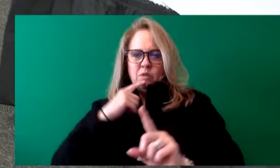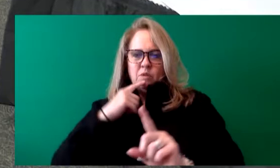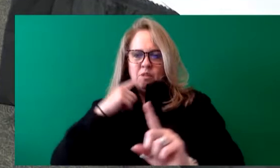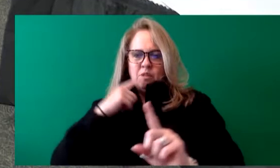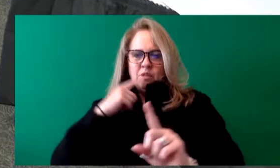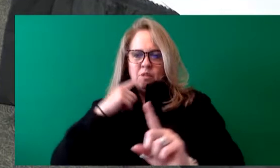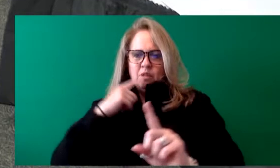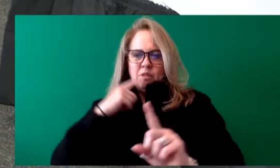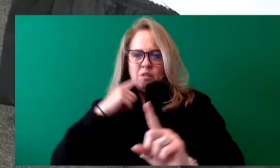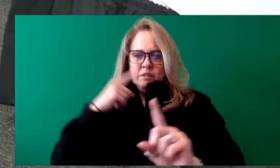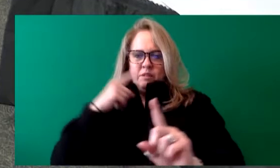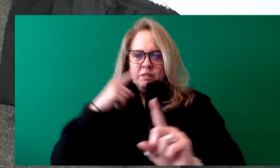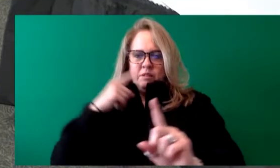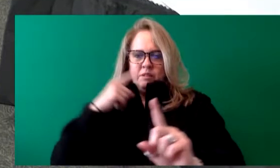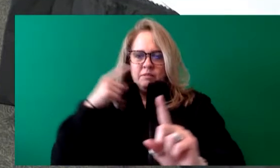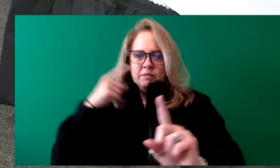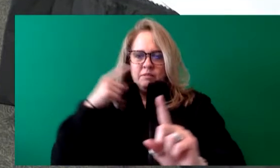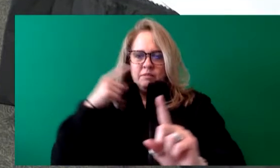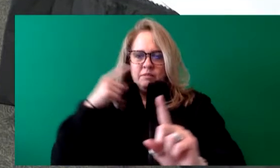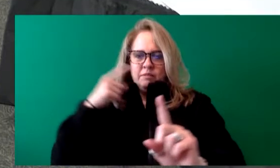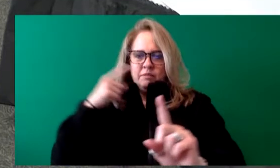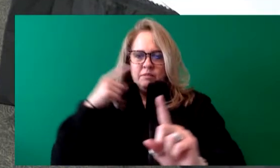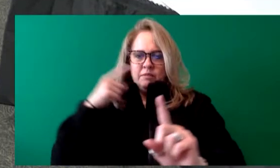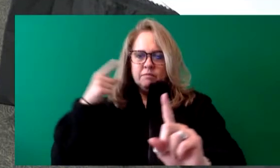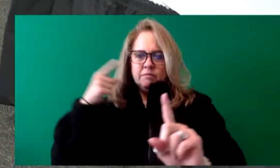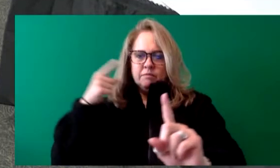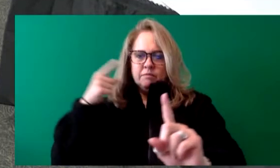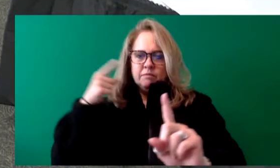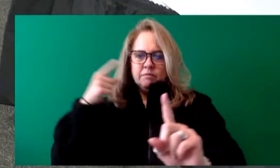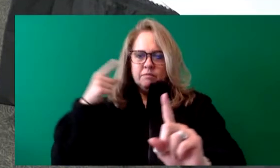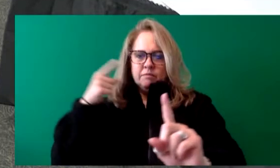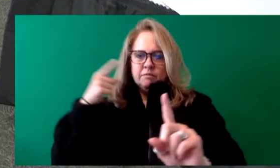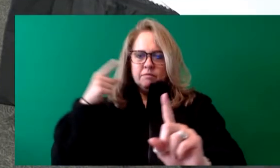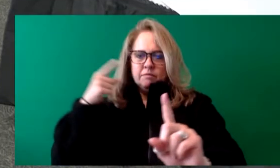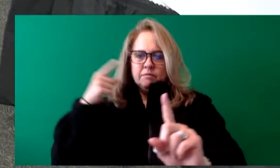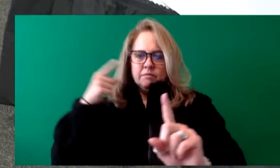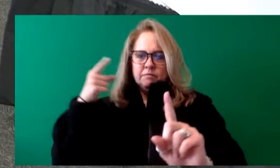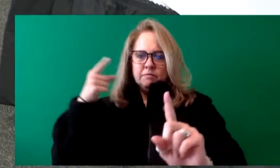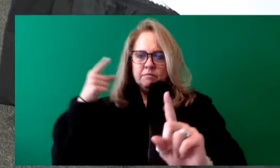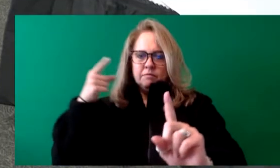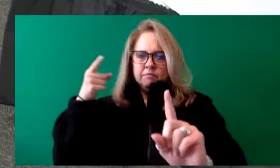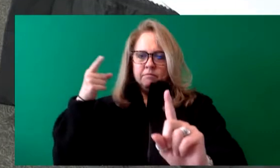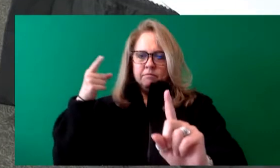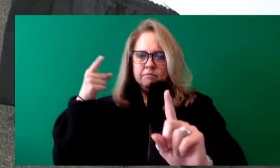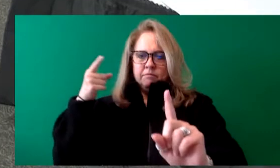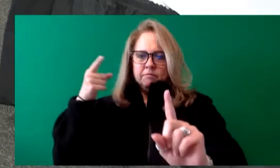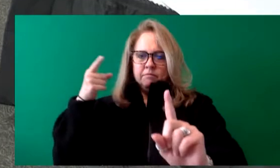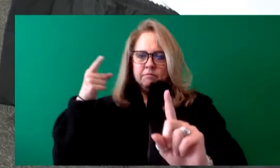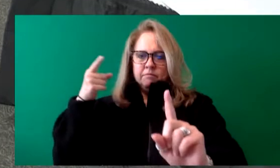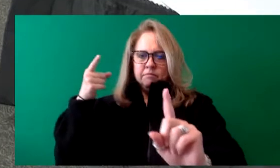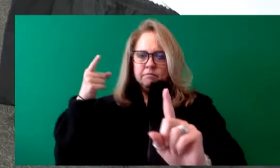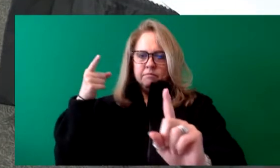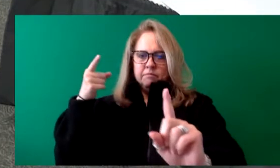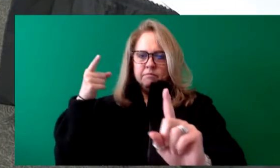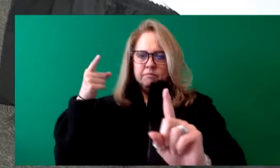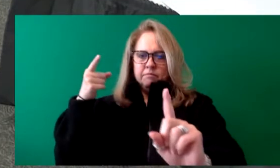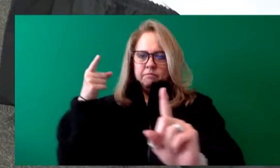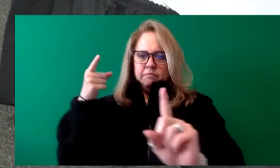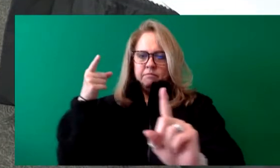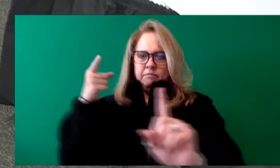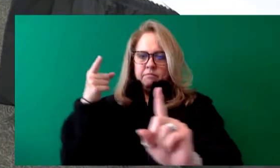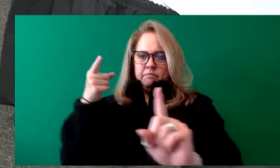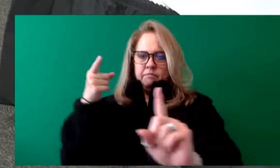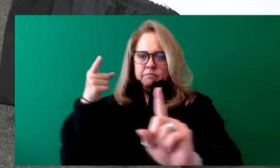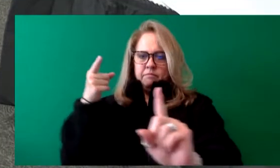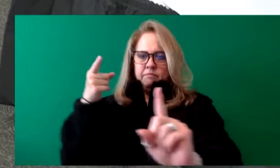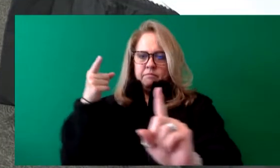privilege to work with El Paso County Public Health. And the partnerships that have been formed